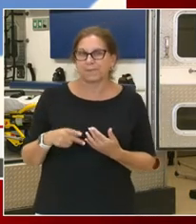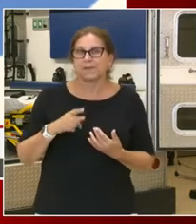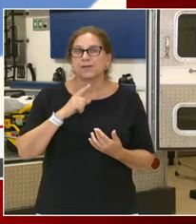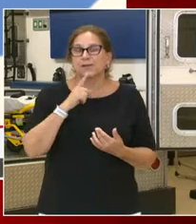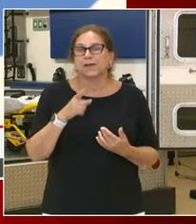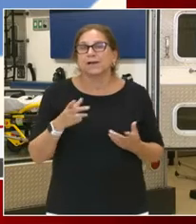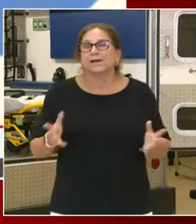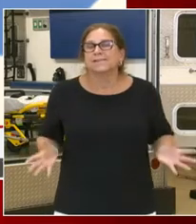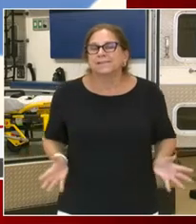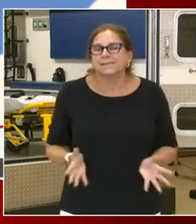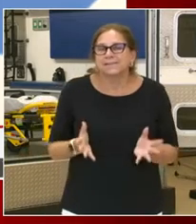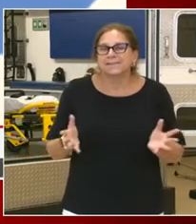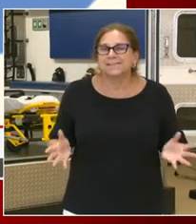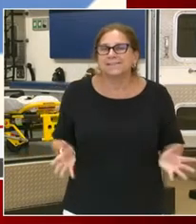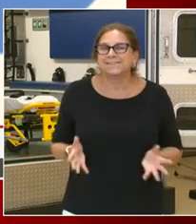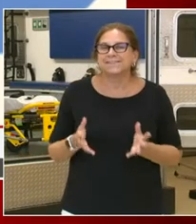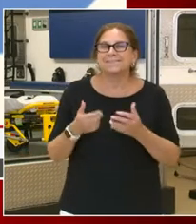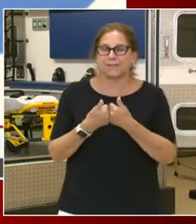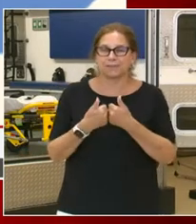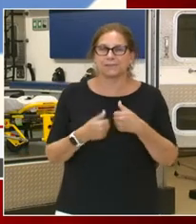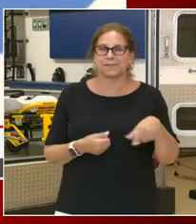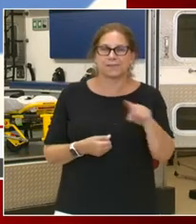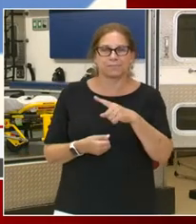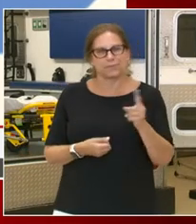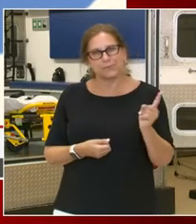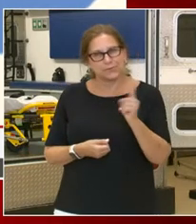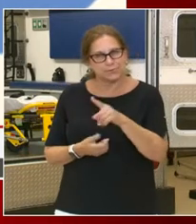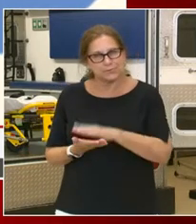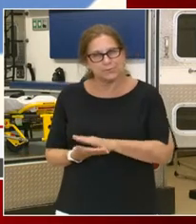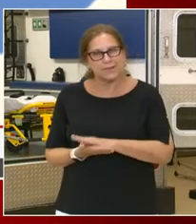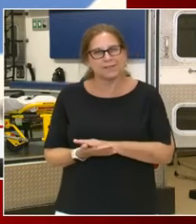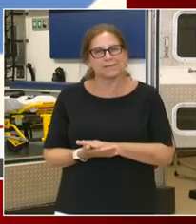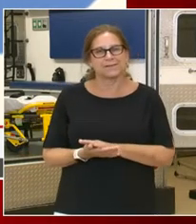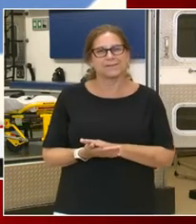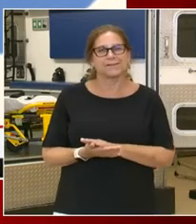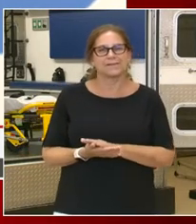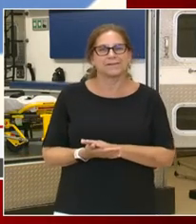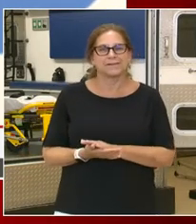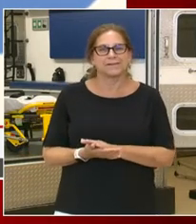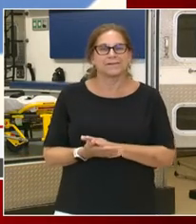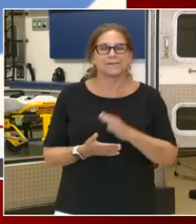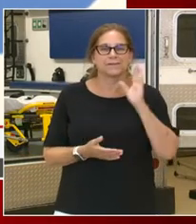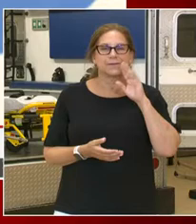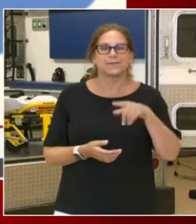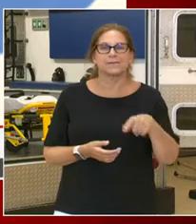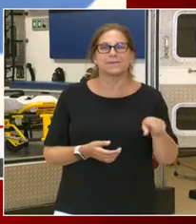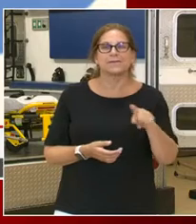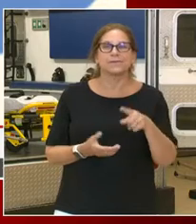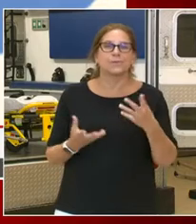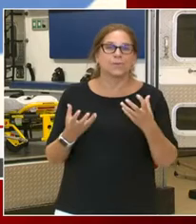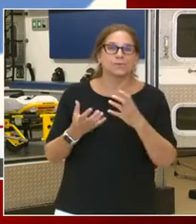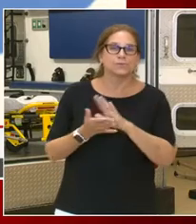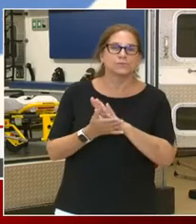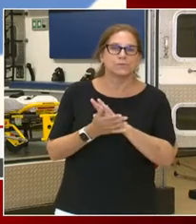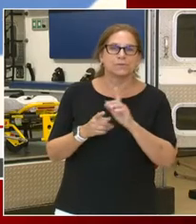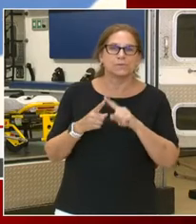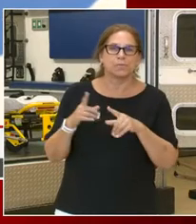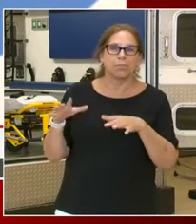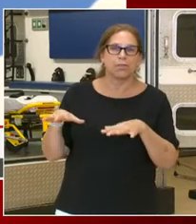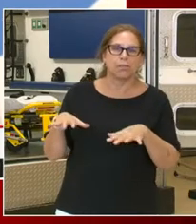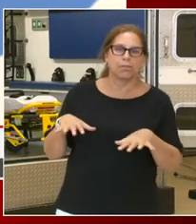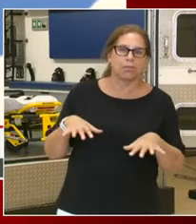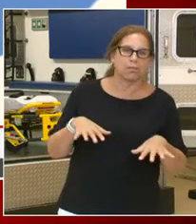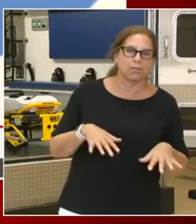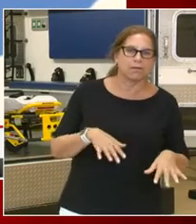and going to school had to go down on their list of priorities during the pandemic. And so if we're able to relieve their financial burden,